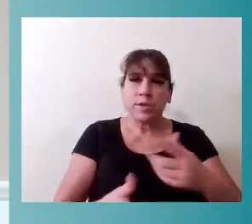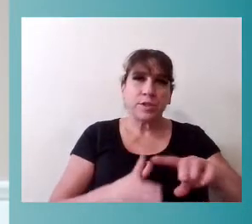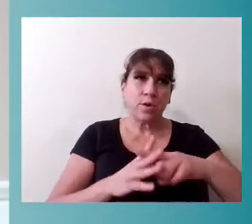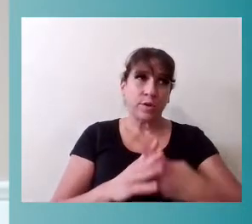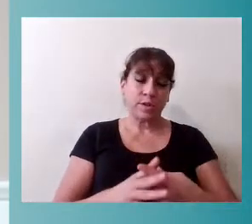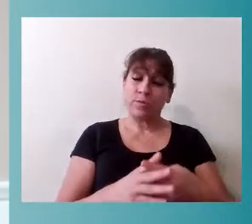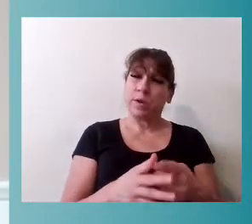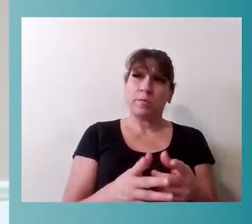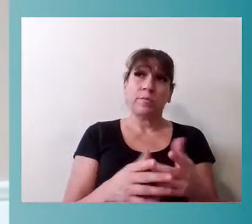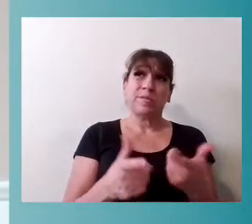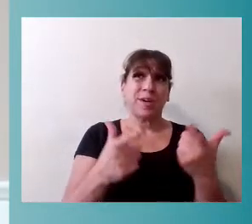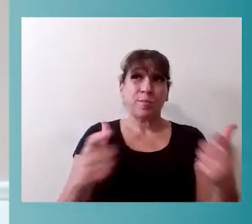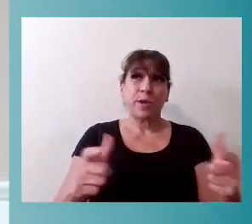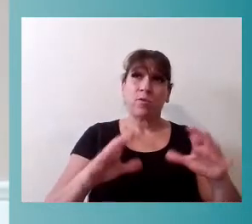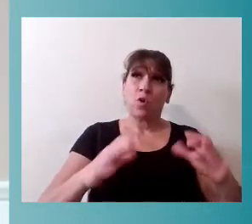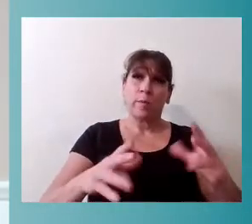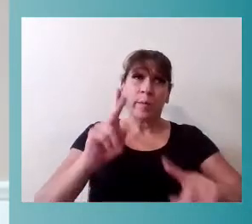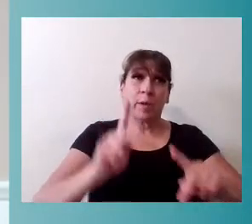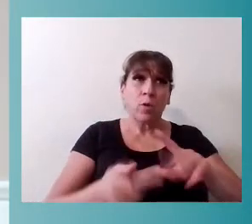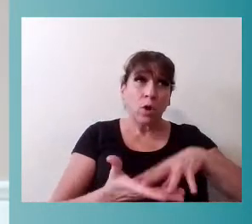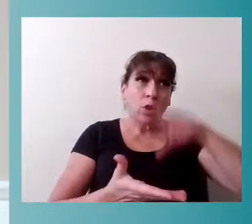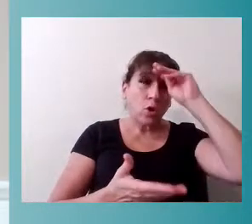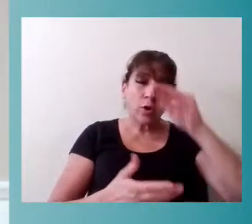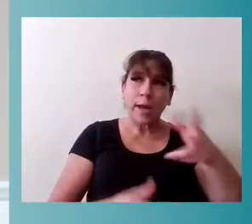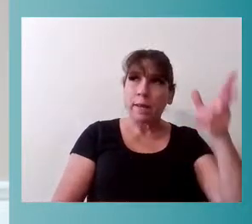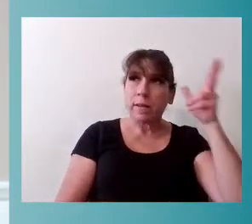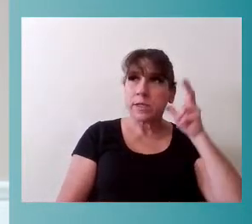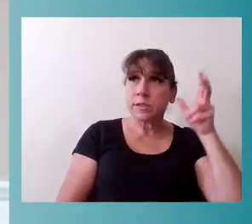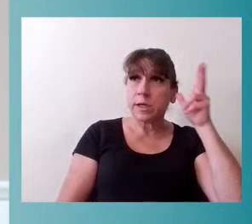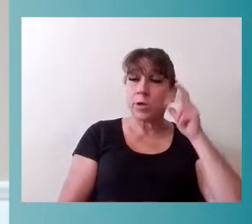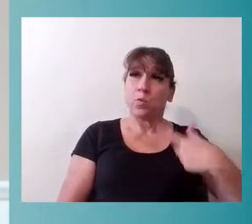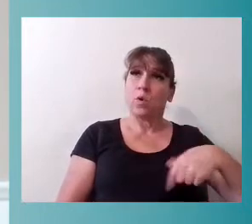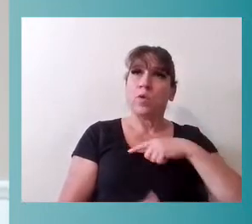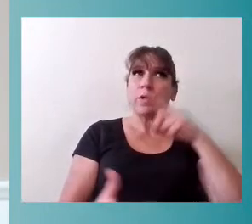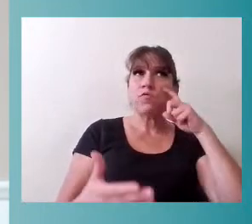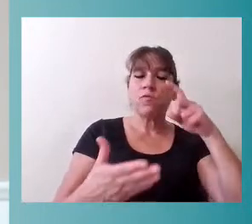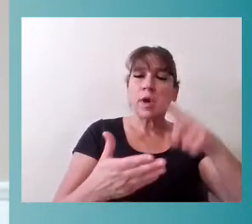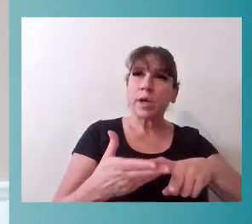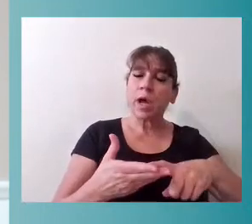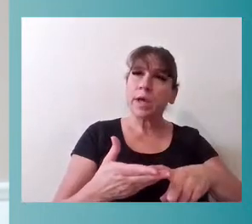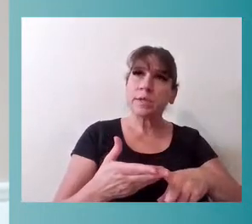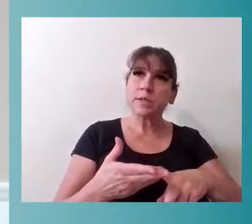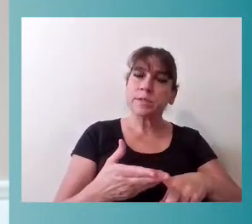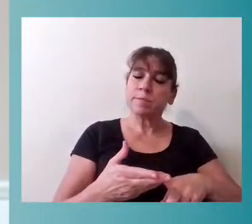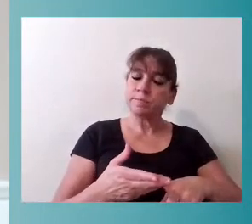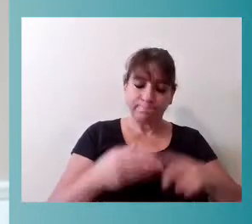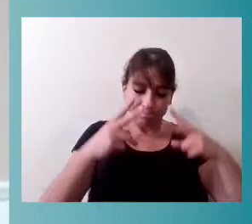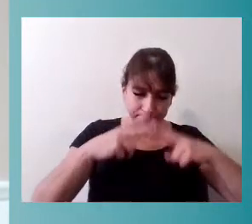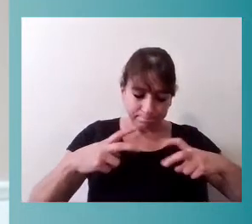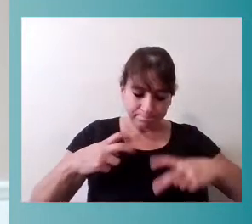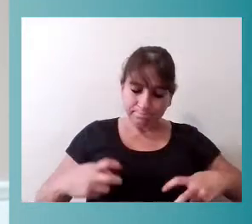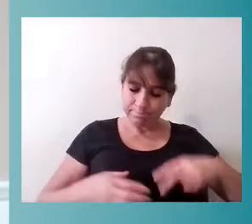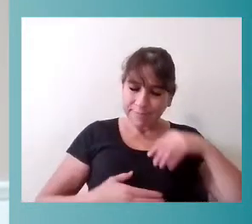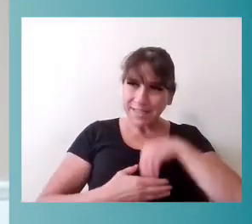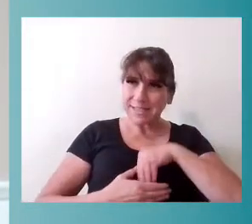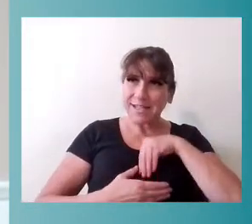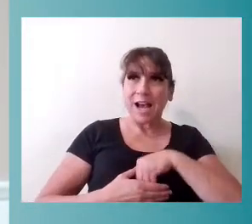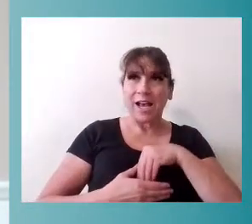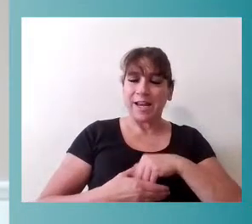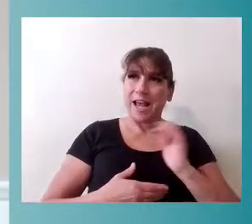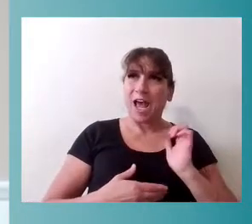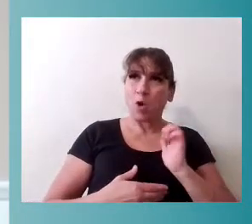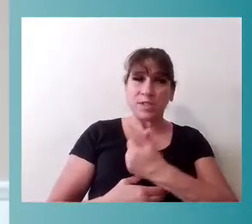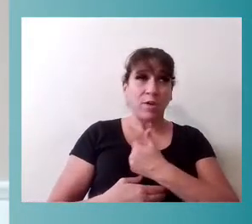of people learn and listen, when we recognize down to our bone marrow that these are